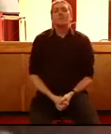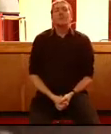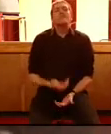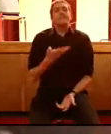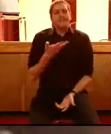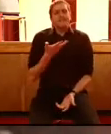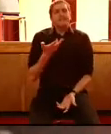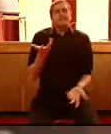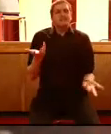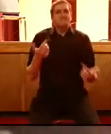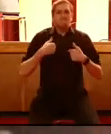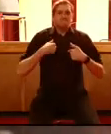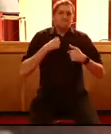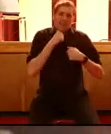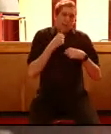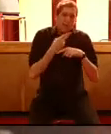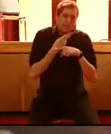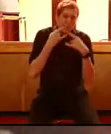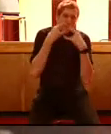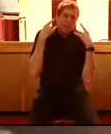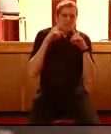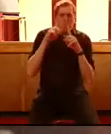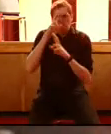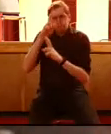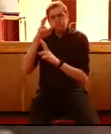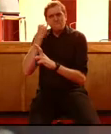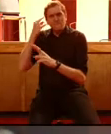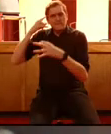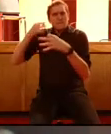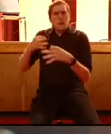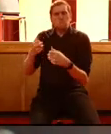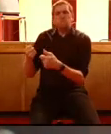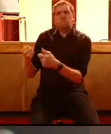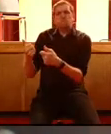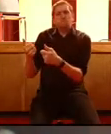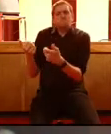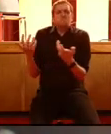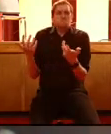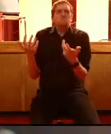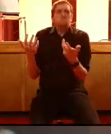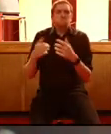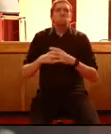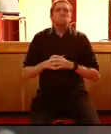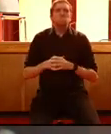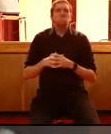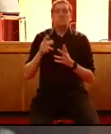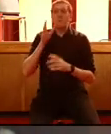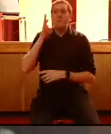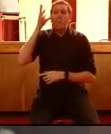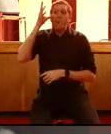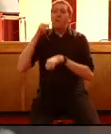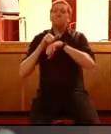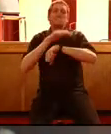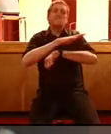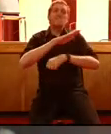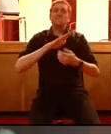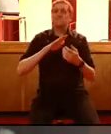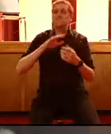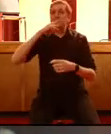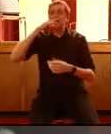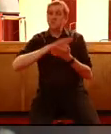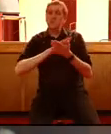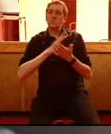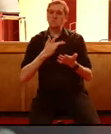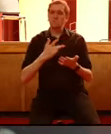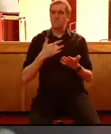Well, I'm not a mask wearer, but I respect those that do. Wear a mask and the parents that send their kids to school and feel that way. I actually like